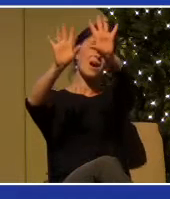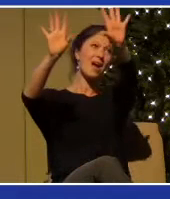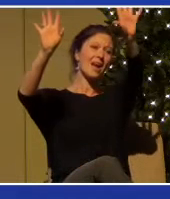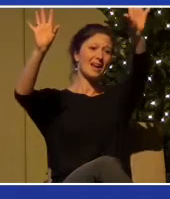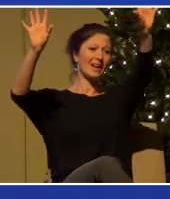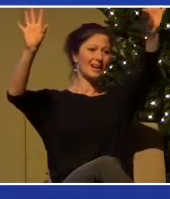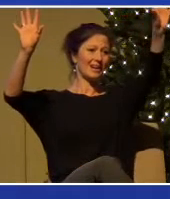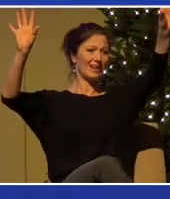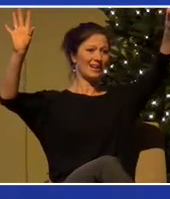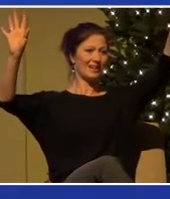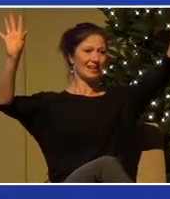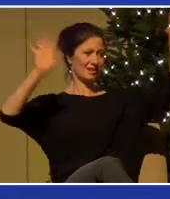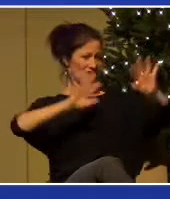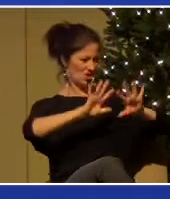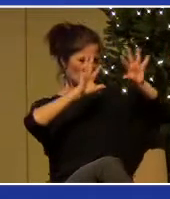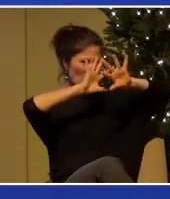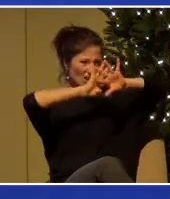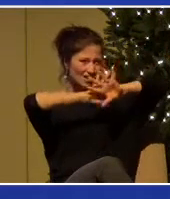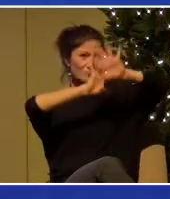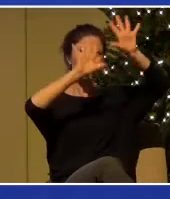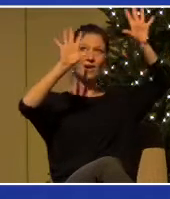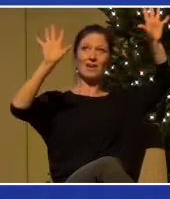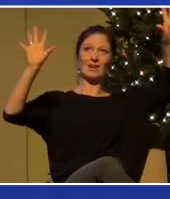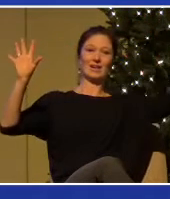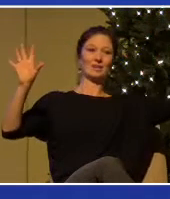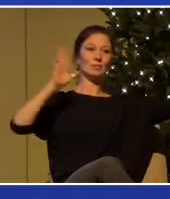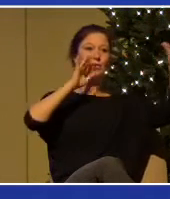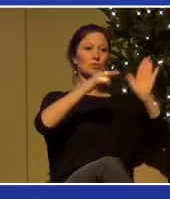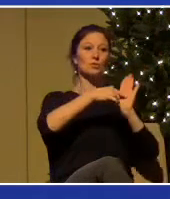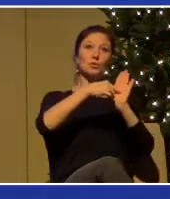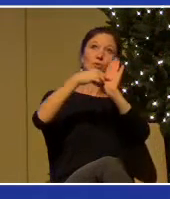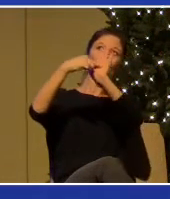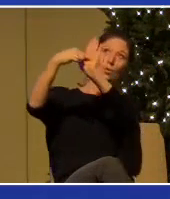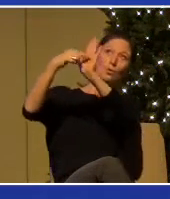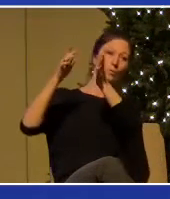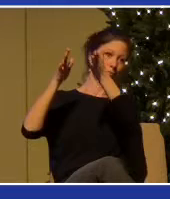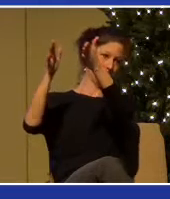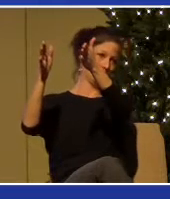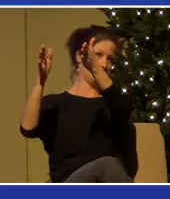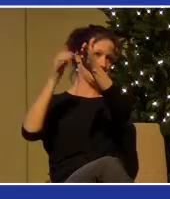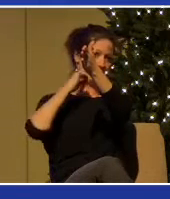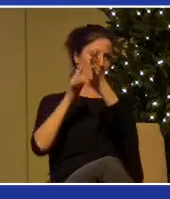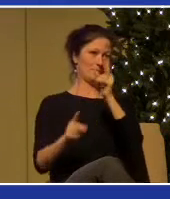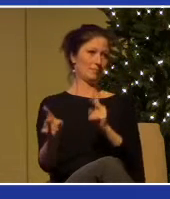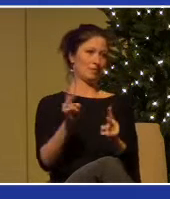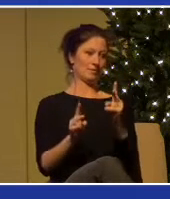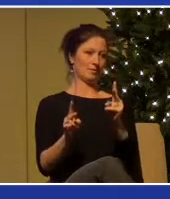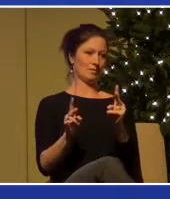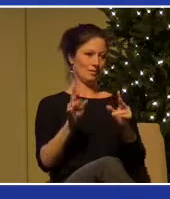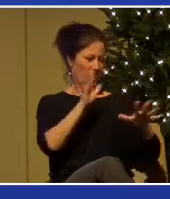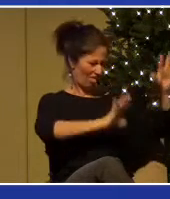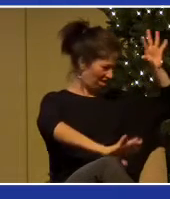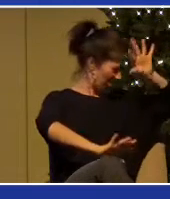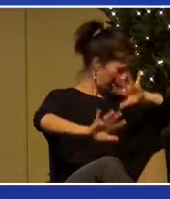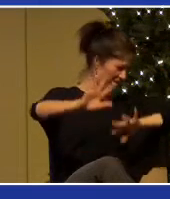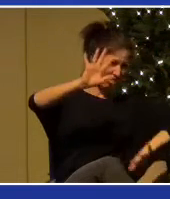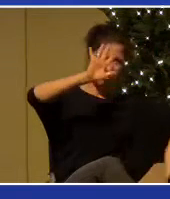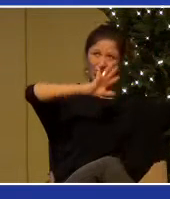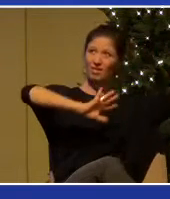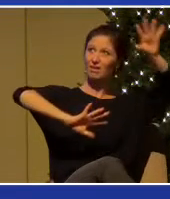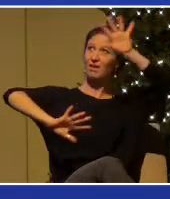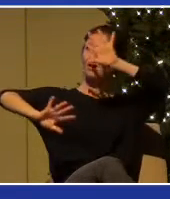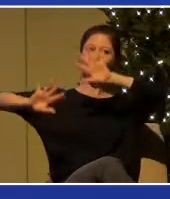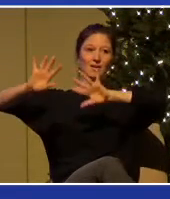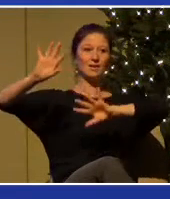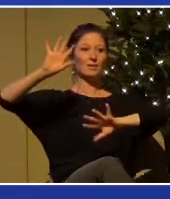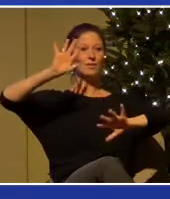up the darkness, that would show the way for people to find their way back to God, to find